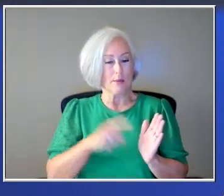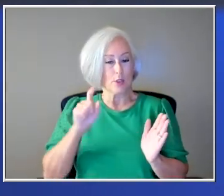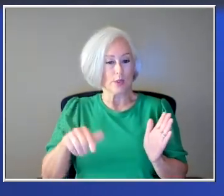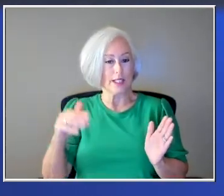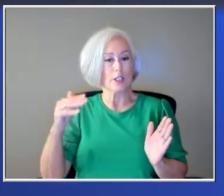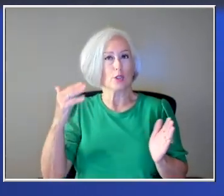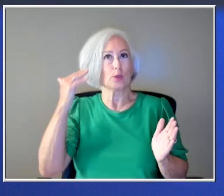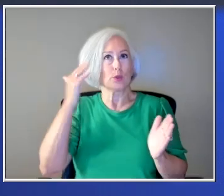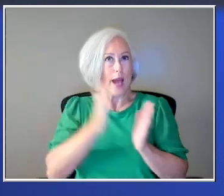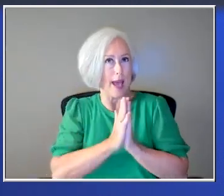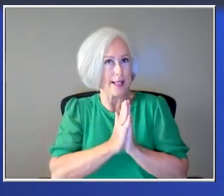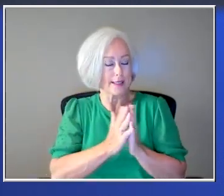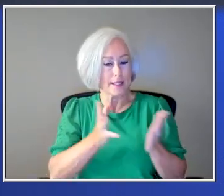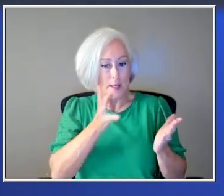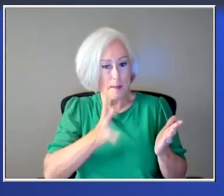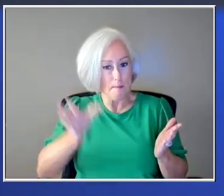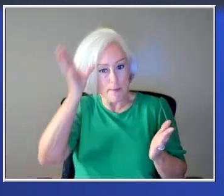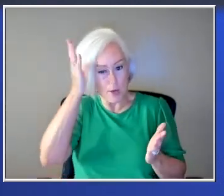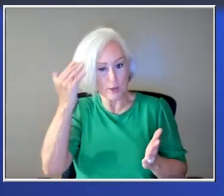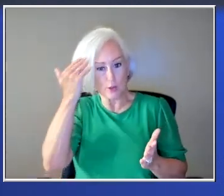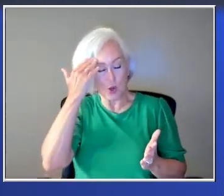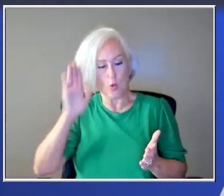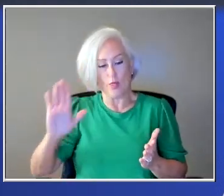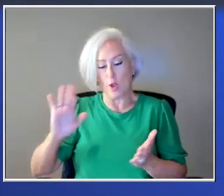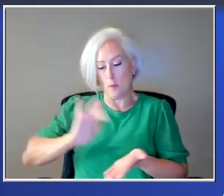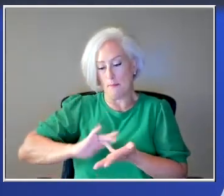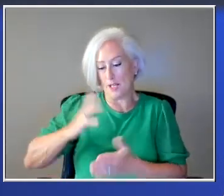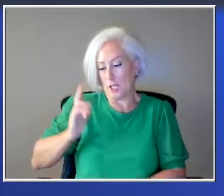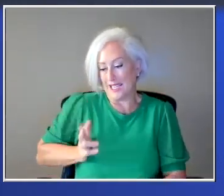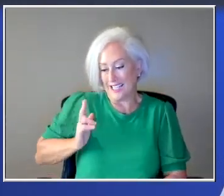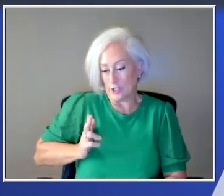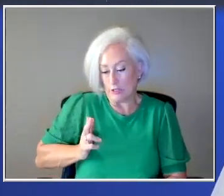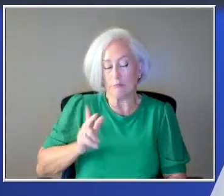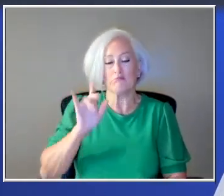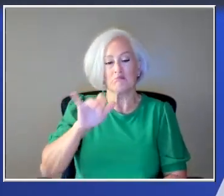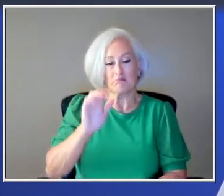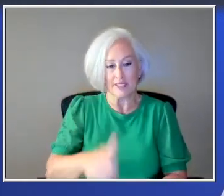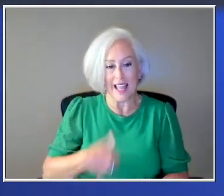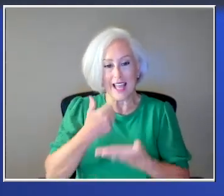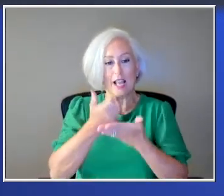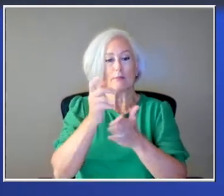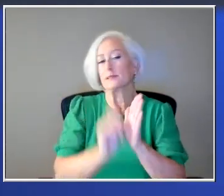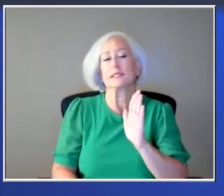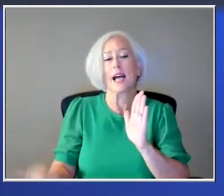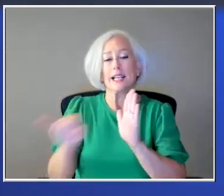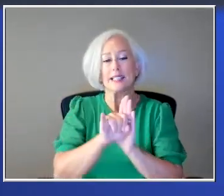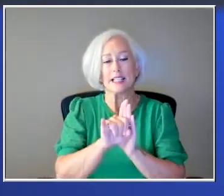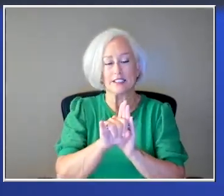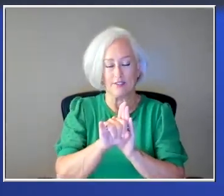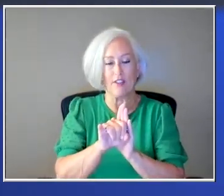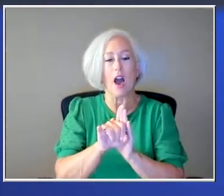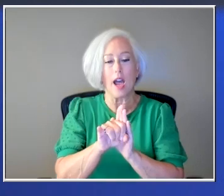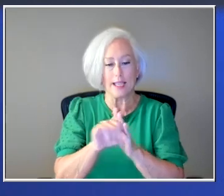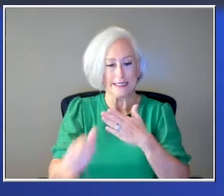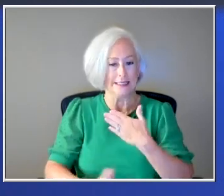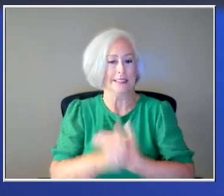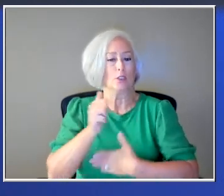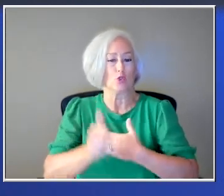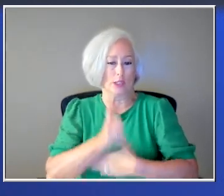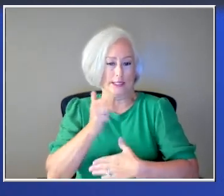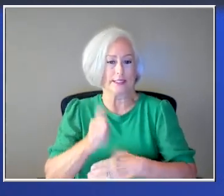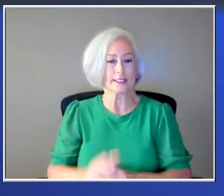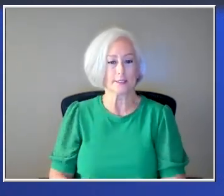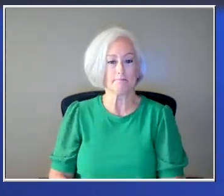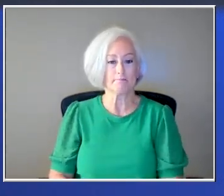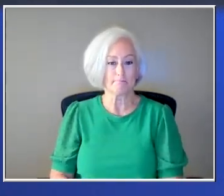what's going on. That certainly helps identify some risk, but because that's more uncommon or less likely to be true than we'd